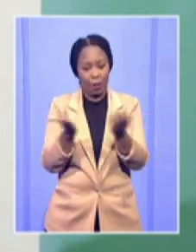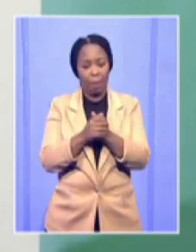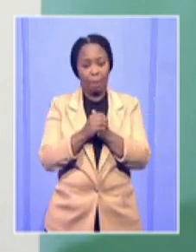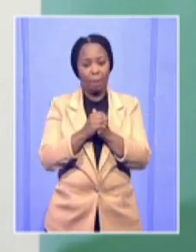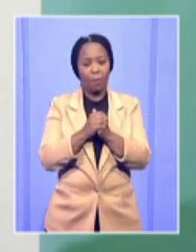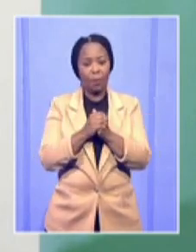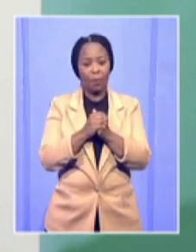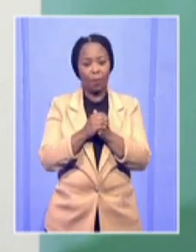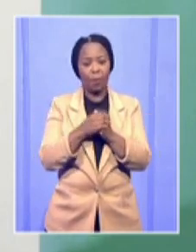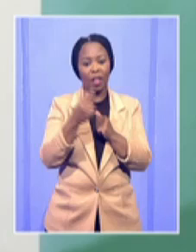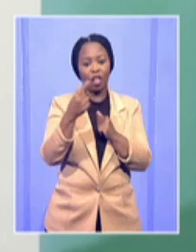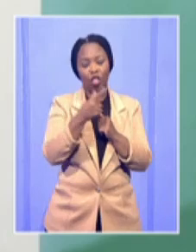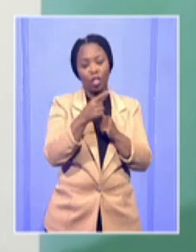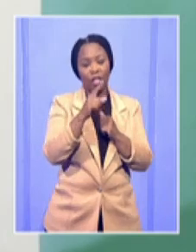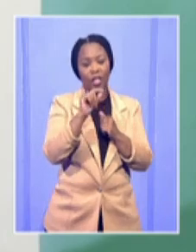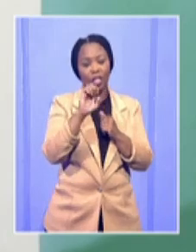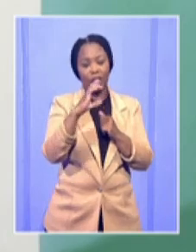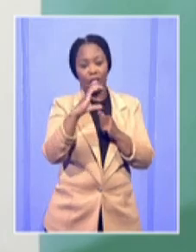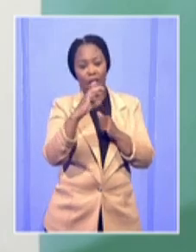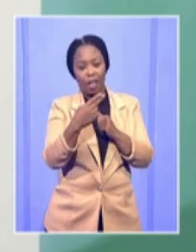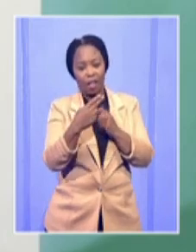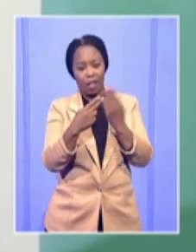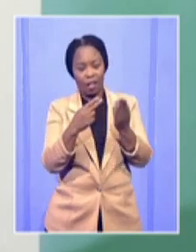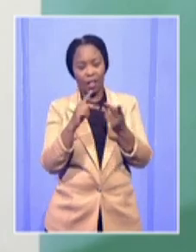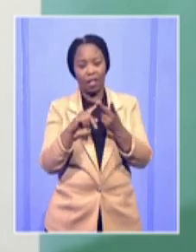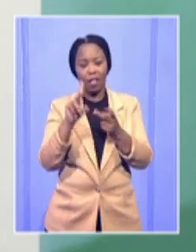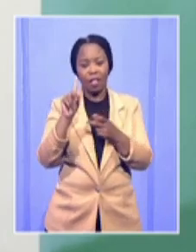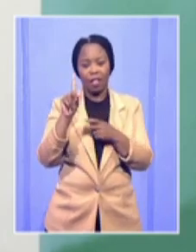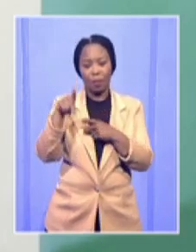GTAC and NRF and DPME,